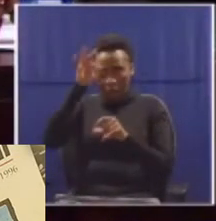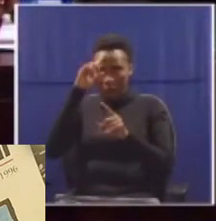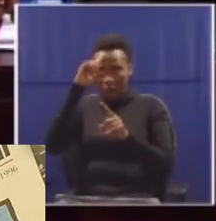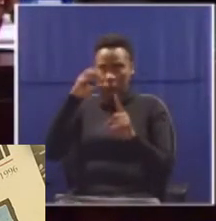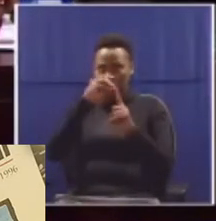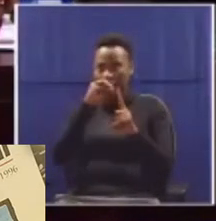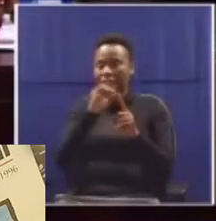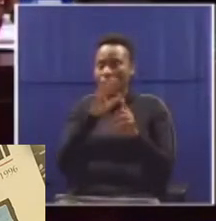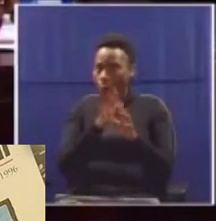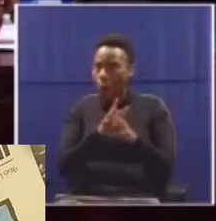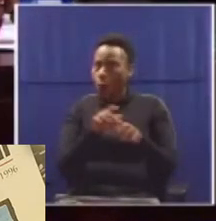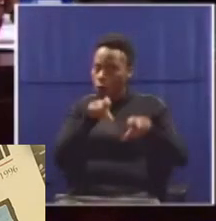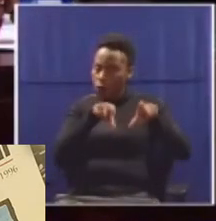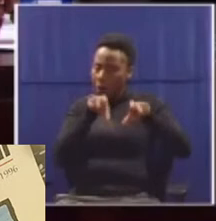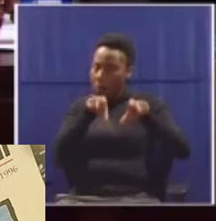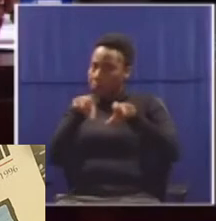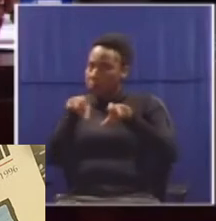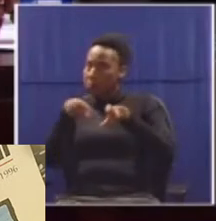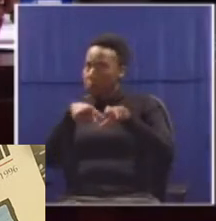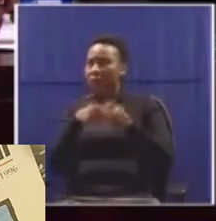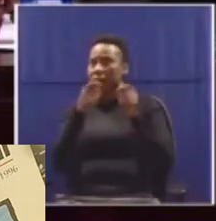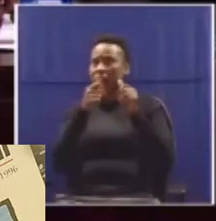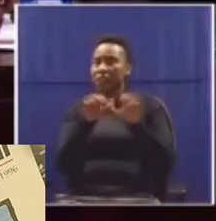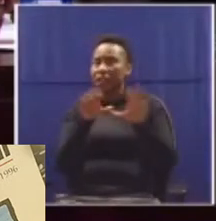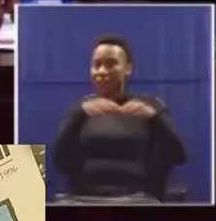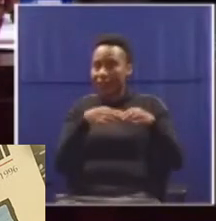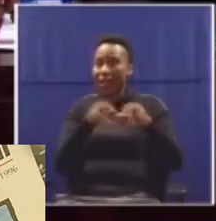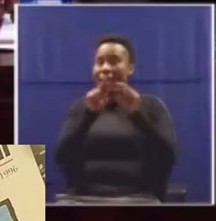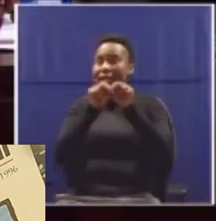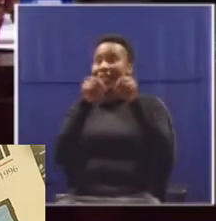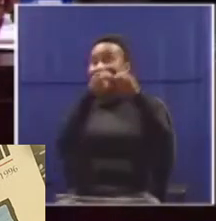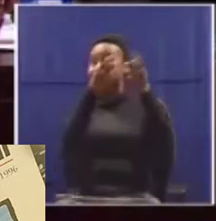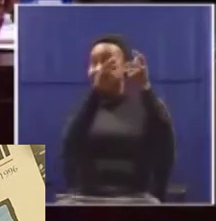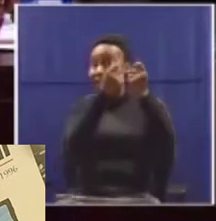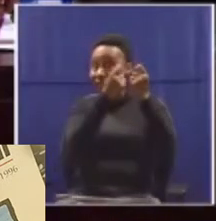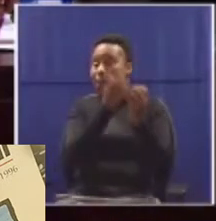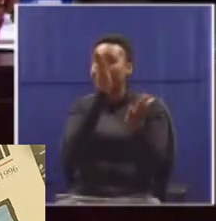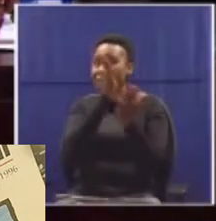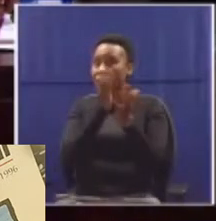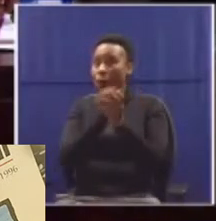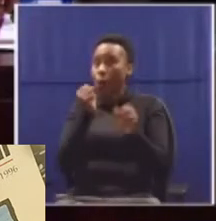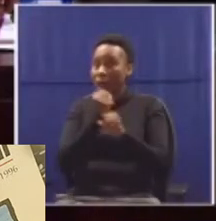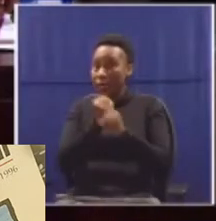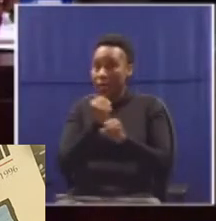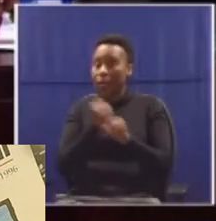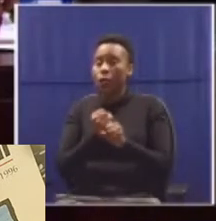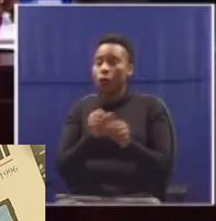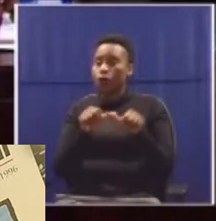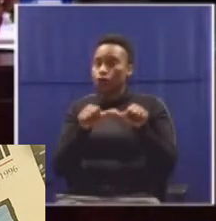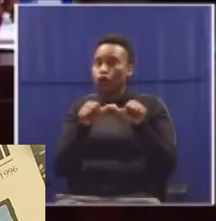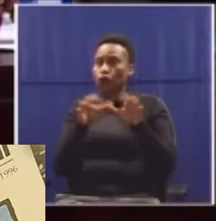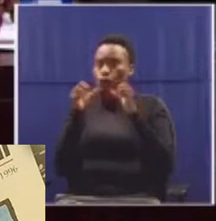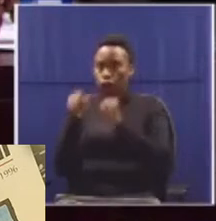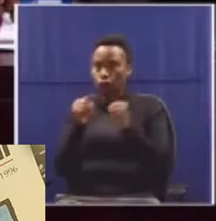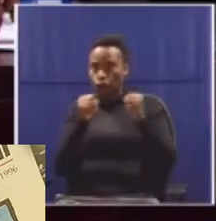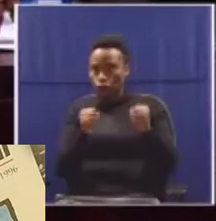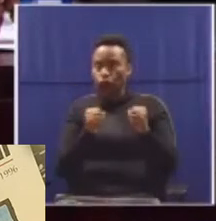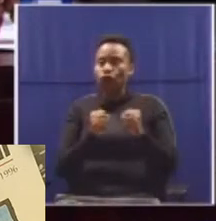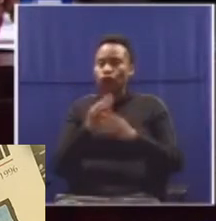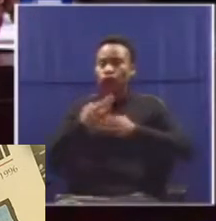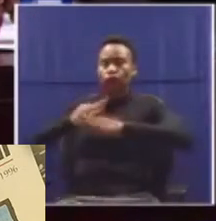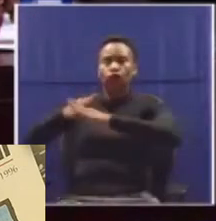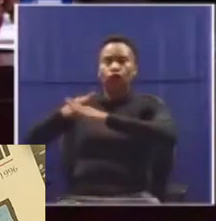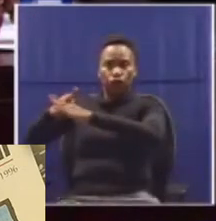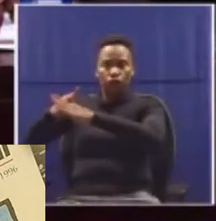regulation on the financial sector National treasury is particularly working to continue to strengthen and expand anti-money laundering